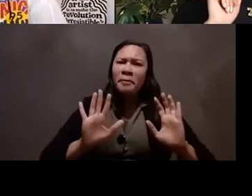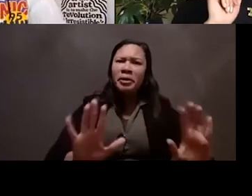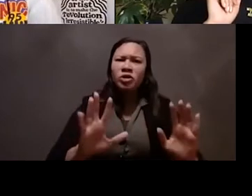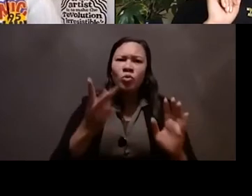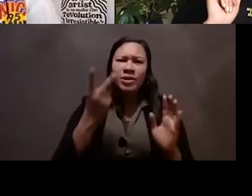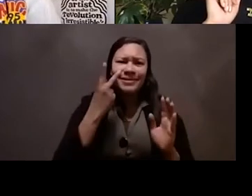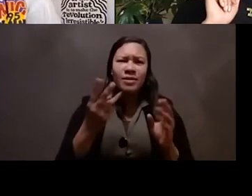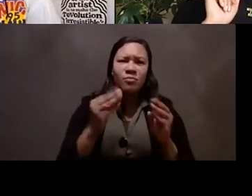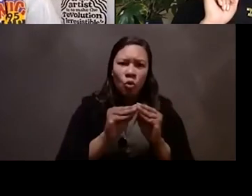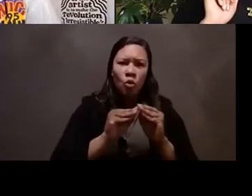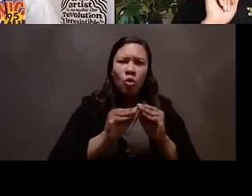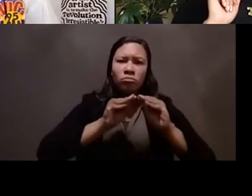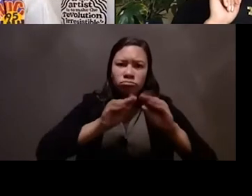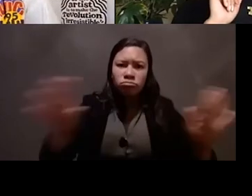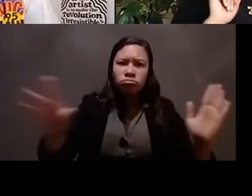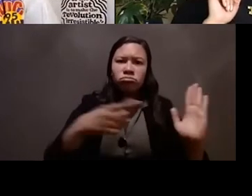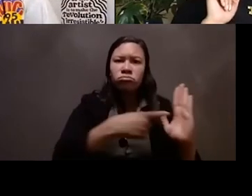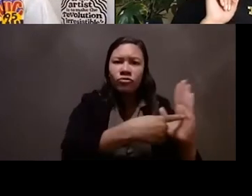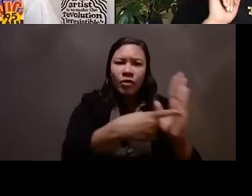representation.